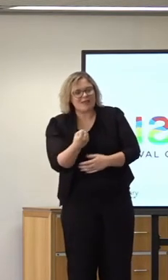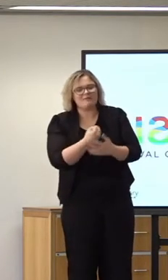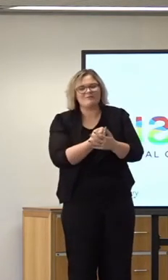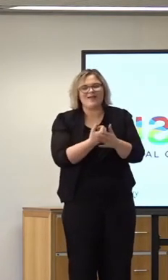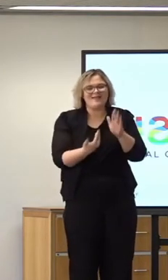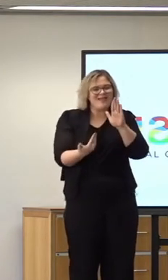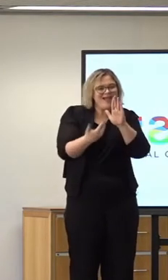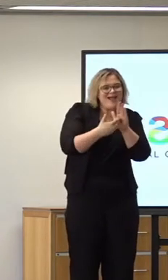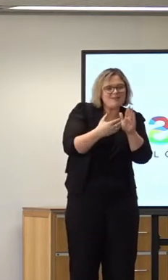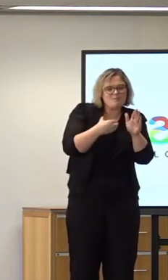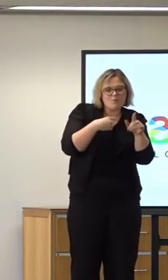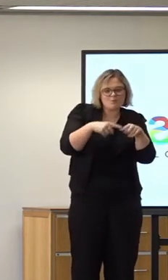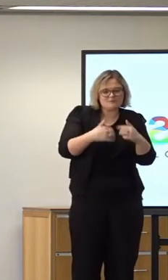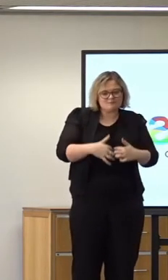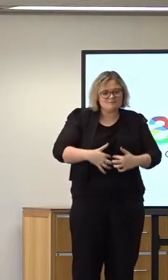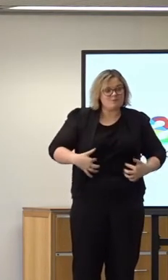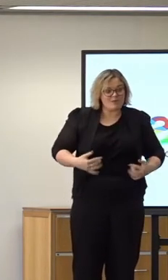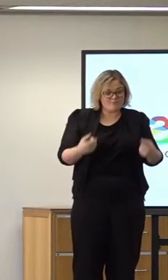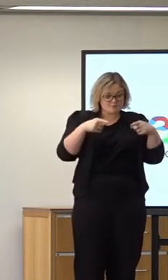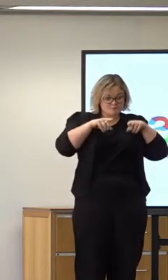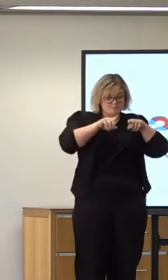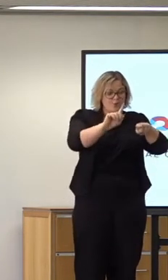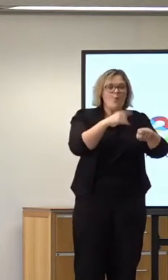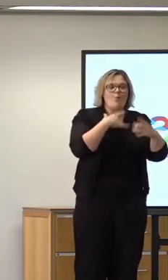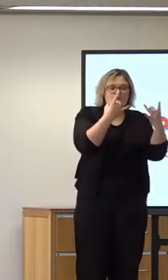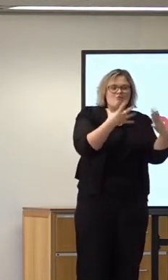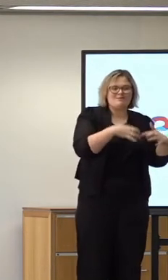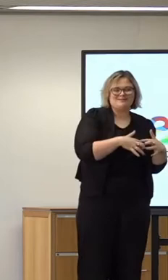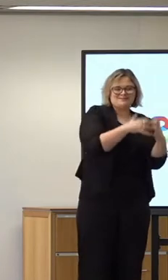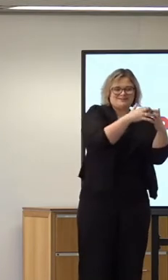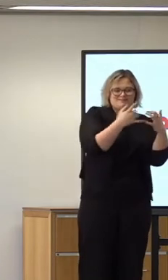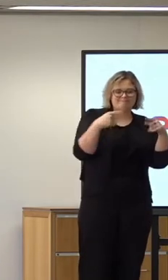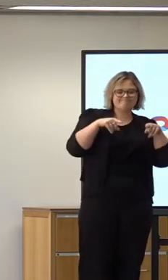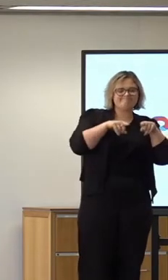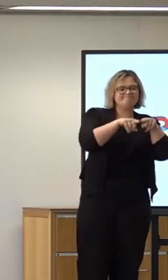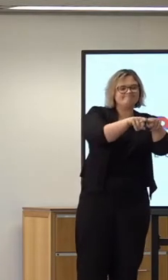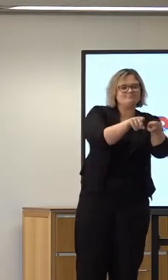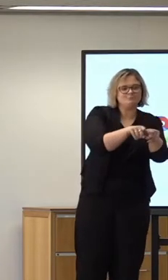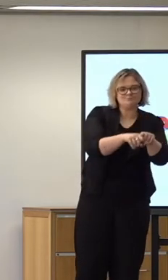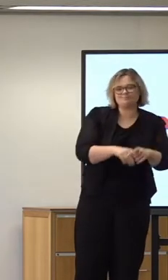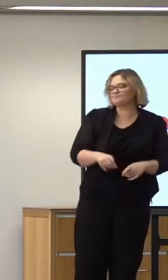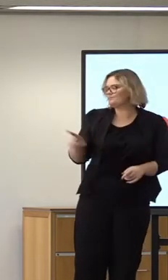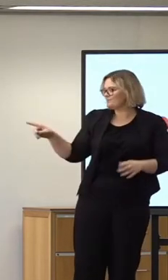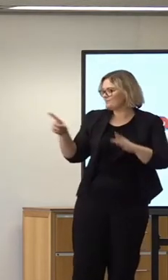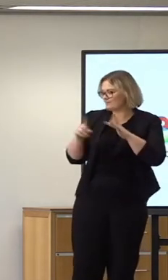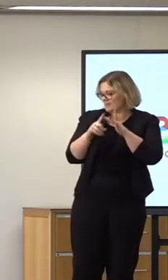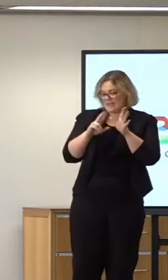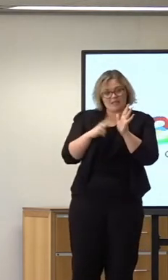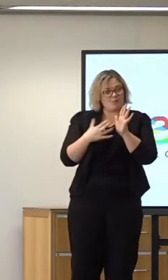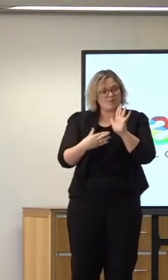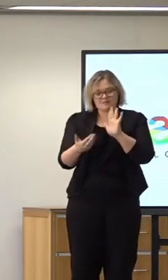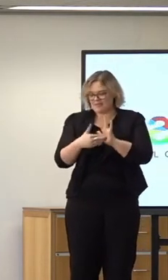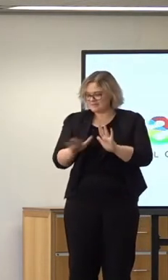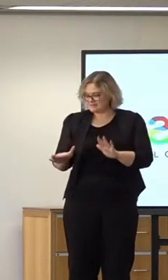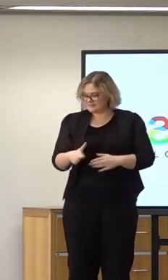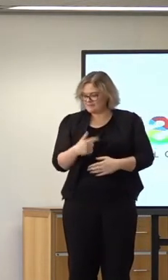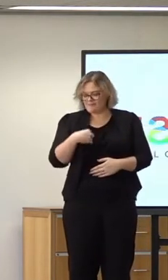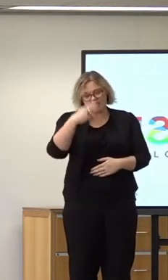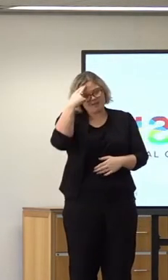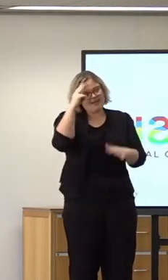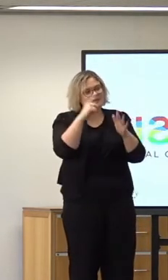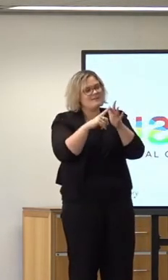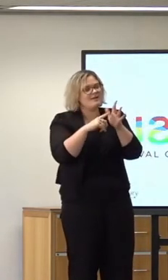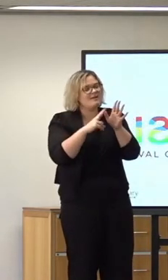add more frameworks alongside reforming what we already have. Ian, do you want to add to that? Hi, so my name's Ian Strange,